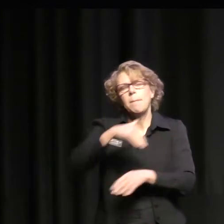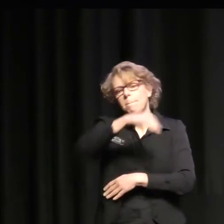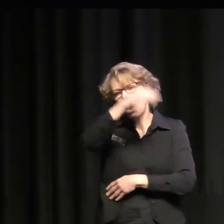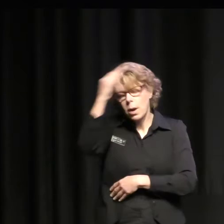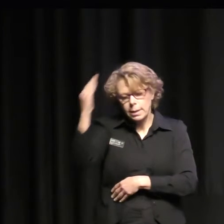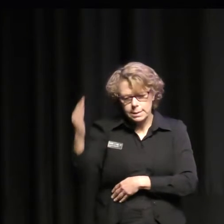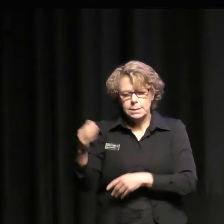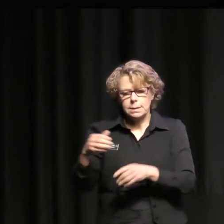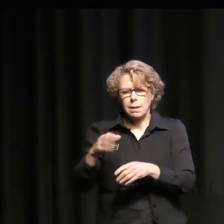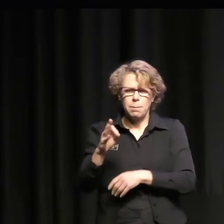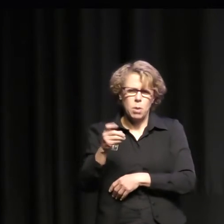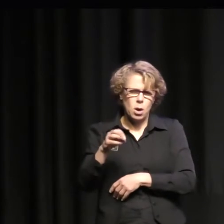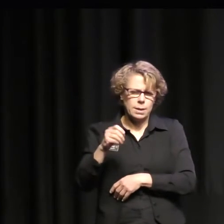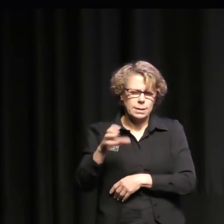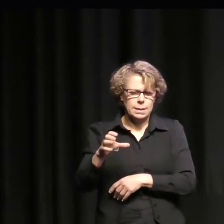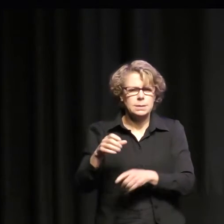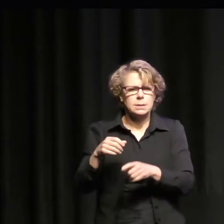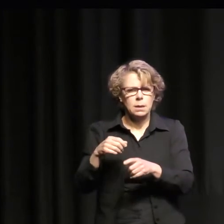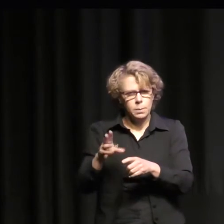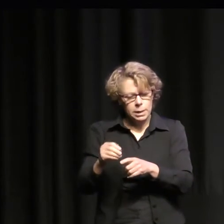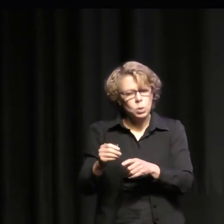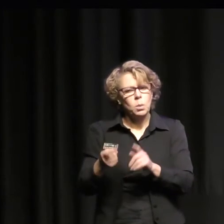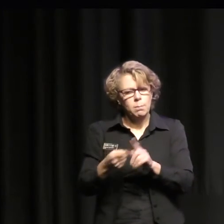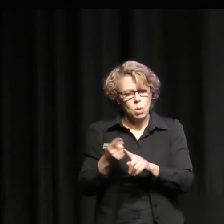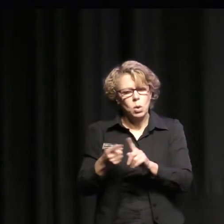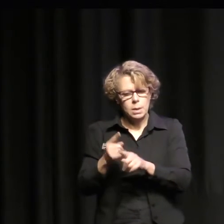is beginning to take shape.